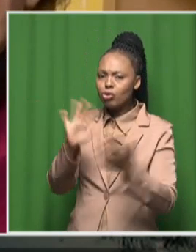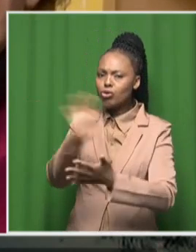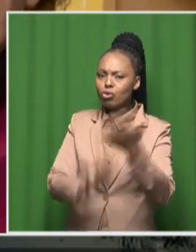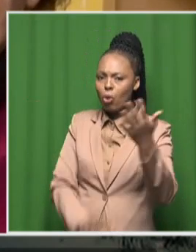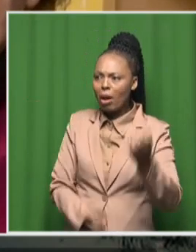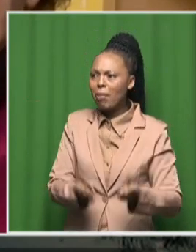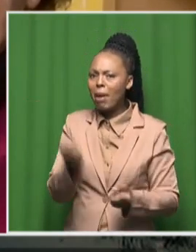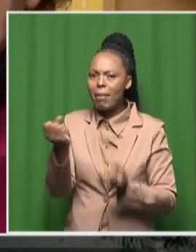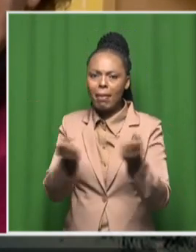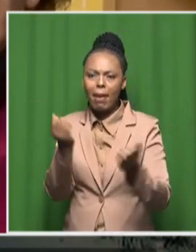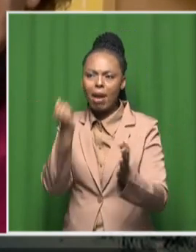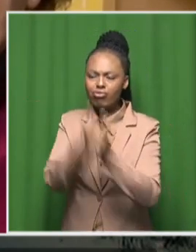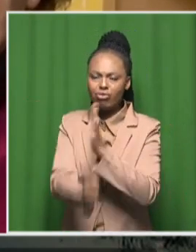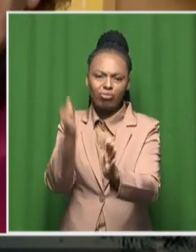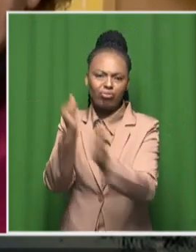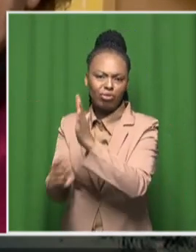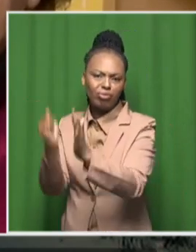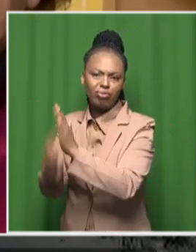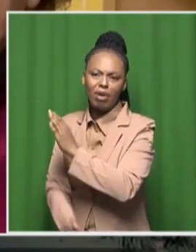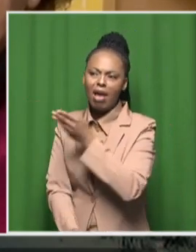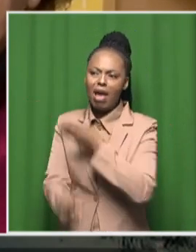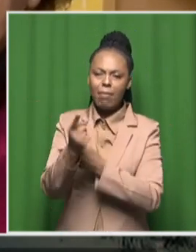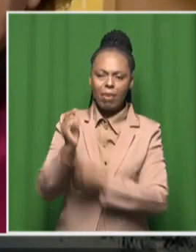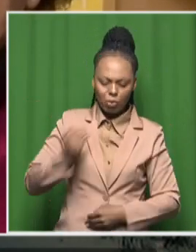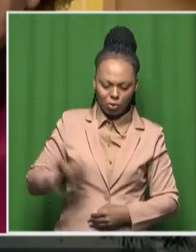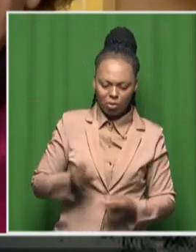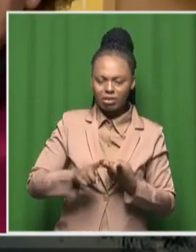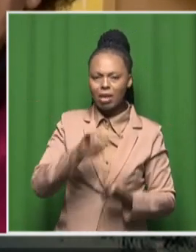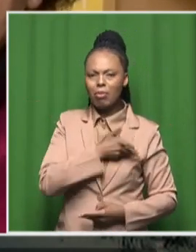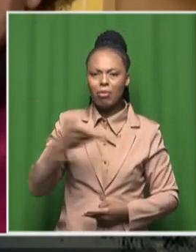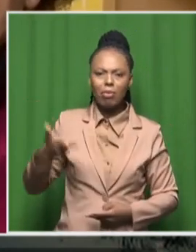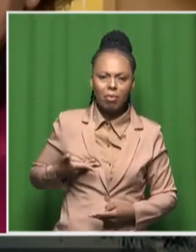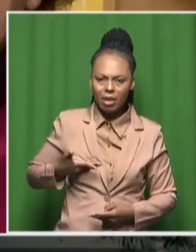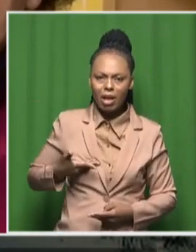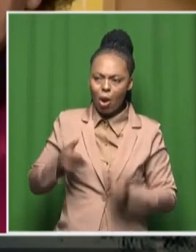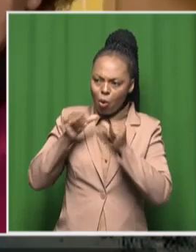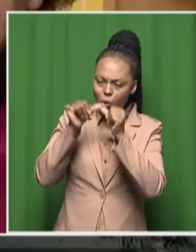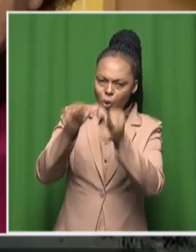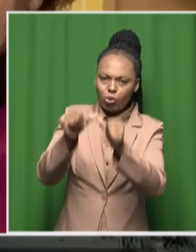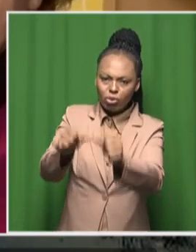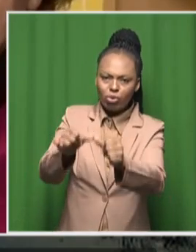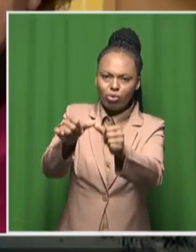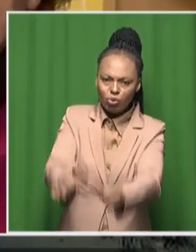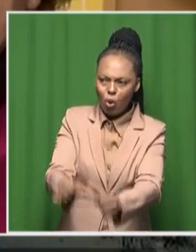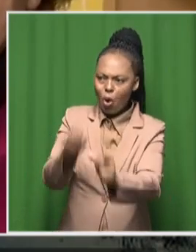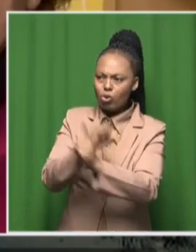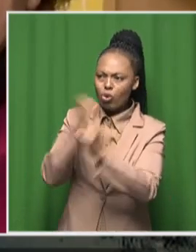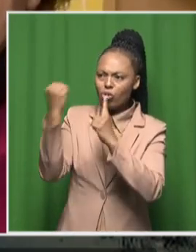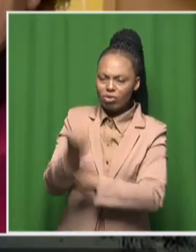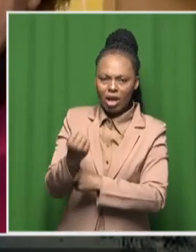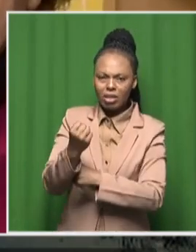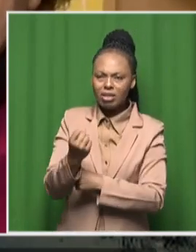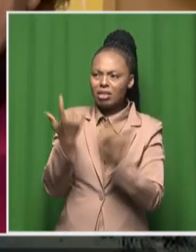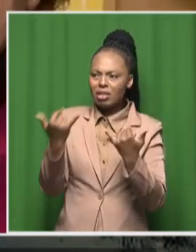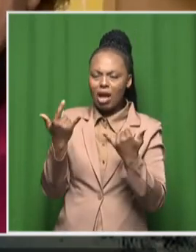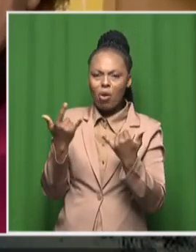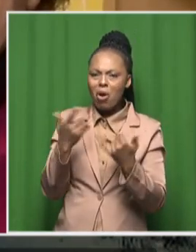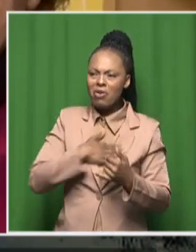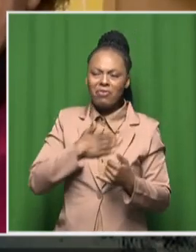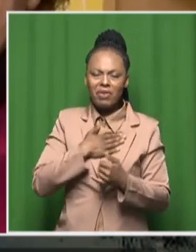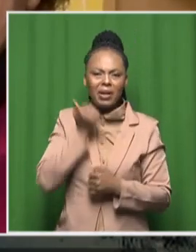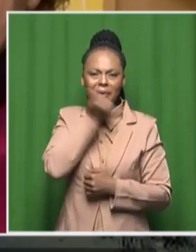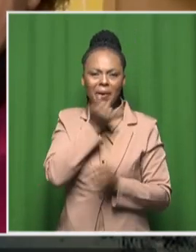of such brutal killings of girls and women. I mean, we cannot continue to be a society that is so desensitized about violence against women.